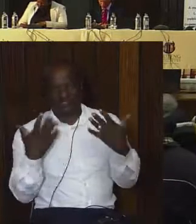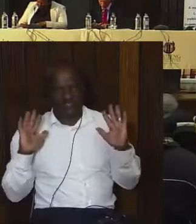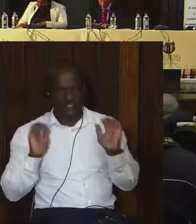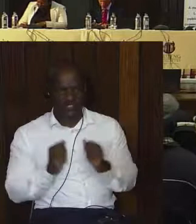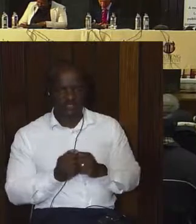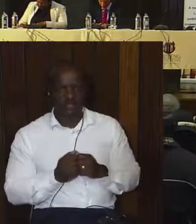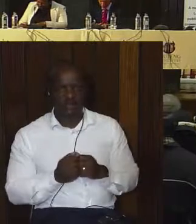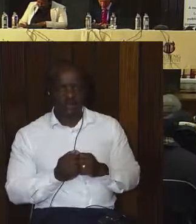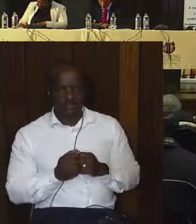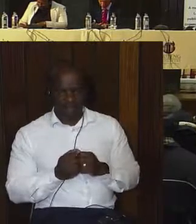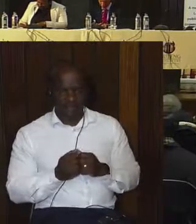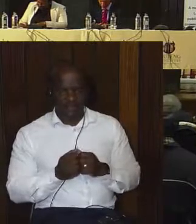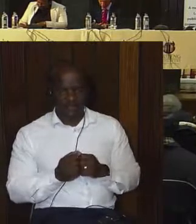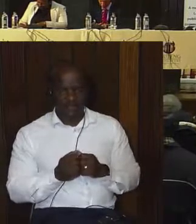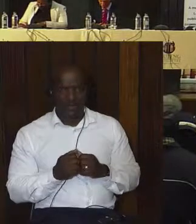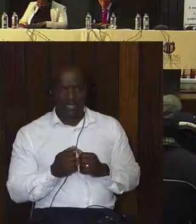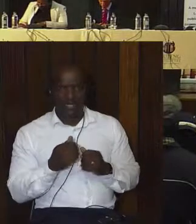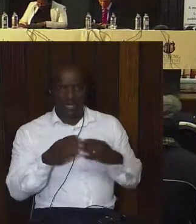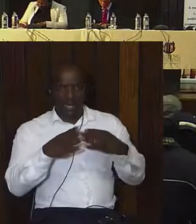Thanks, Member Ledwaba.